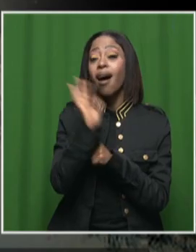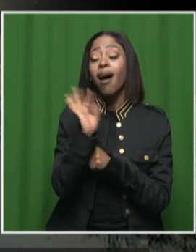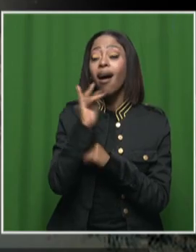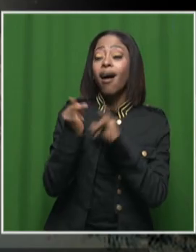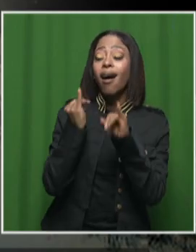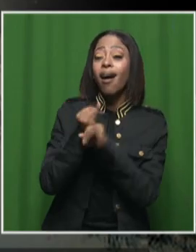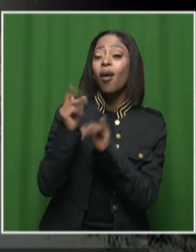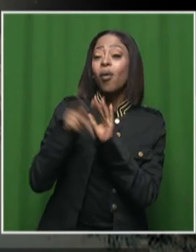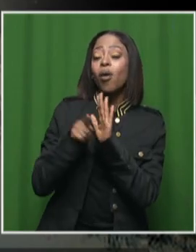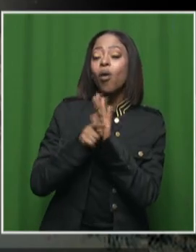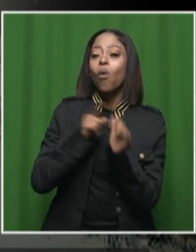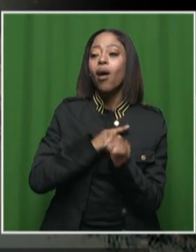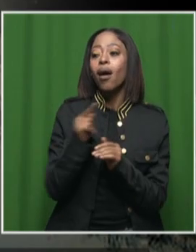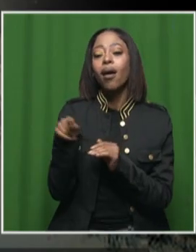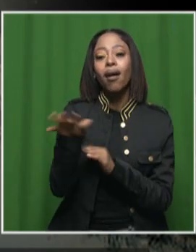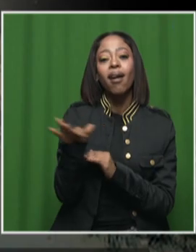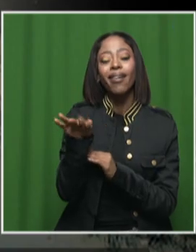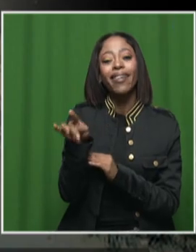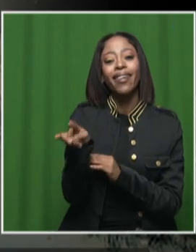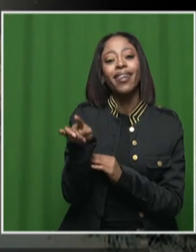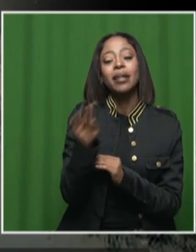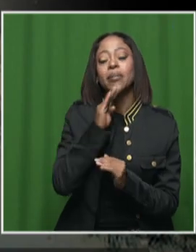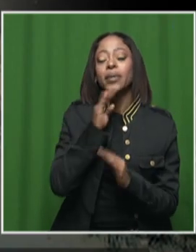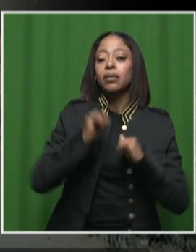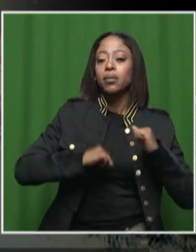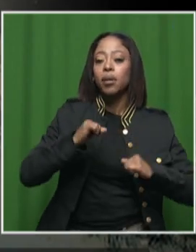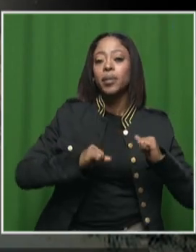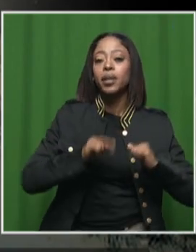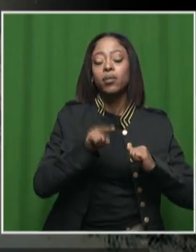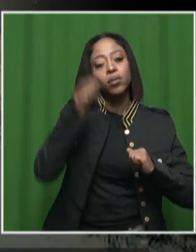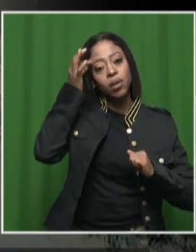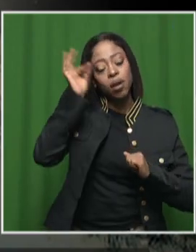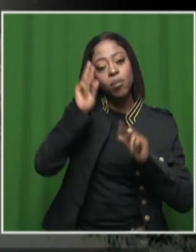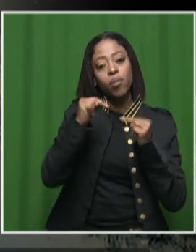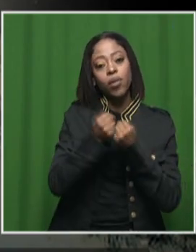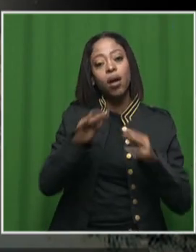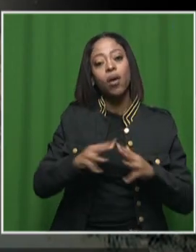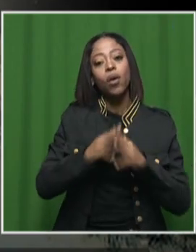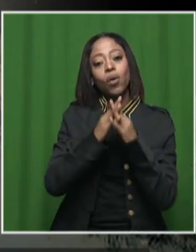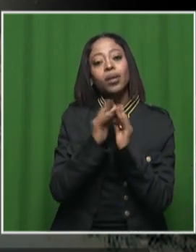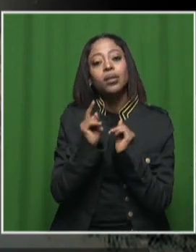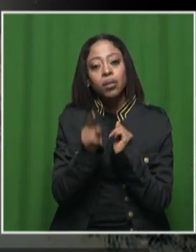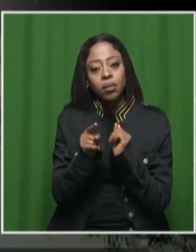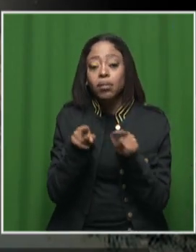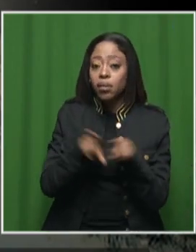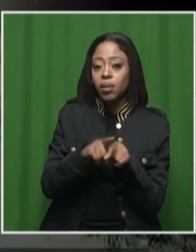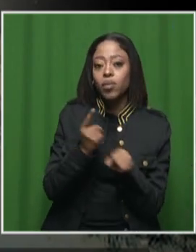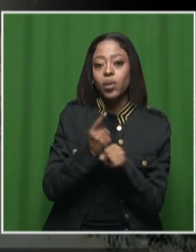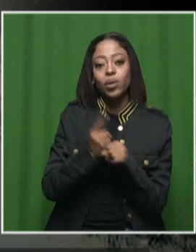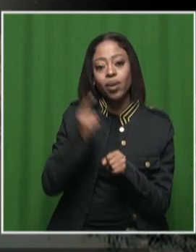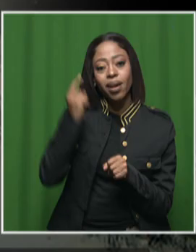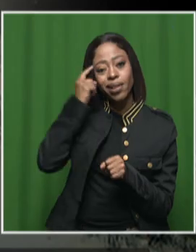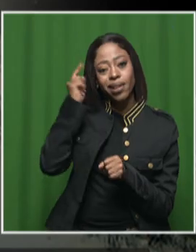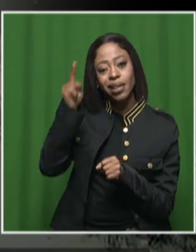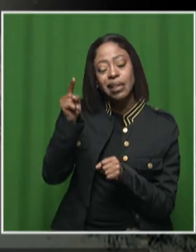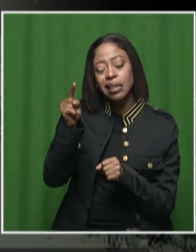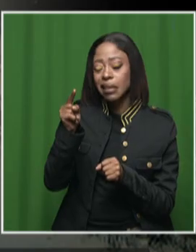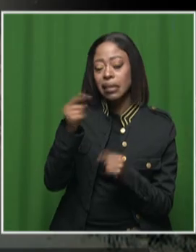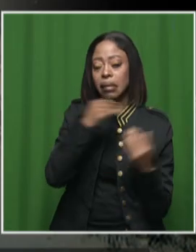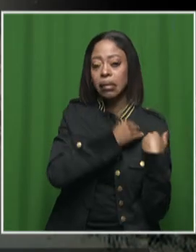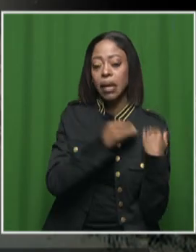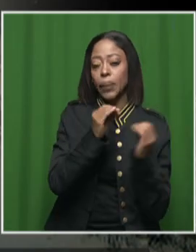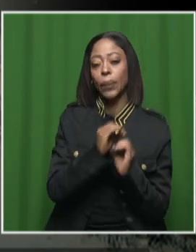because this is one of those areas where actually the stability of the government of national unity, I think, is in the greatest jeopardy